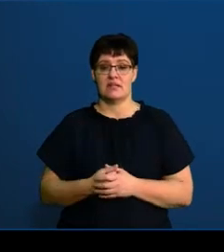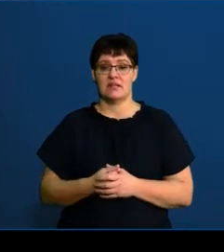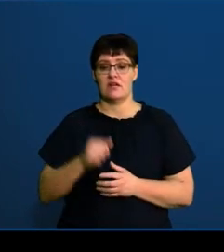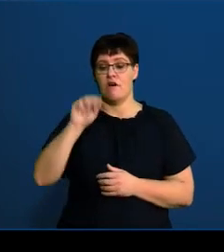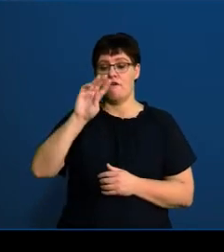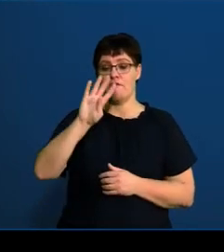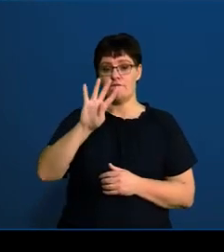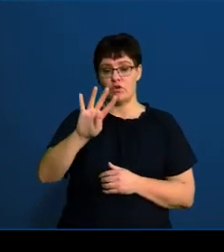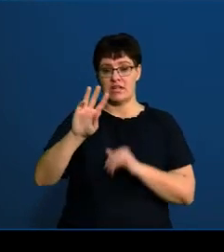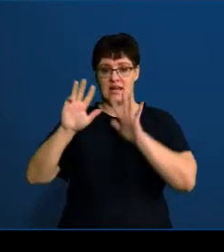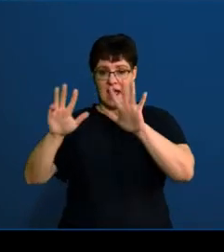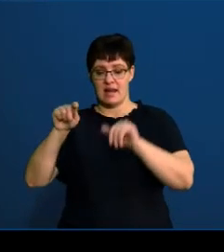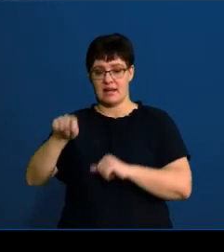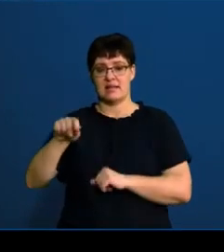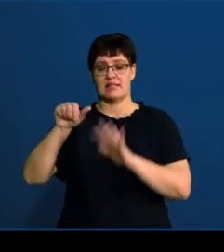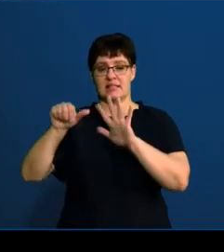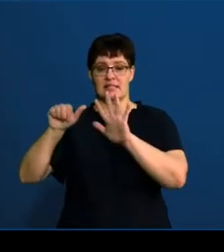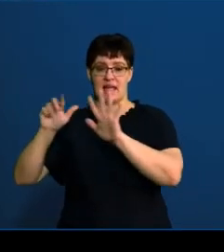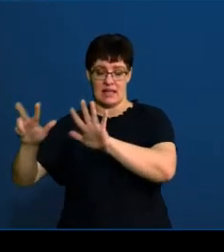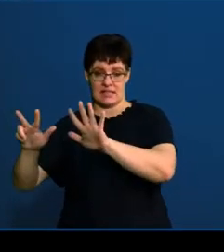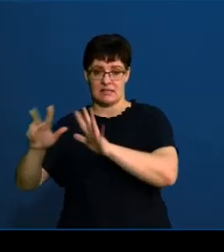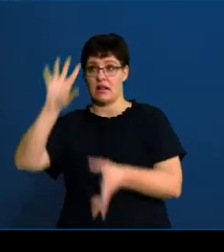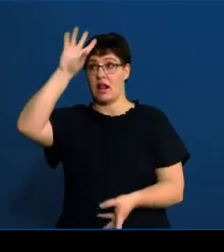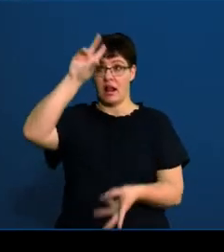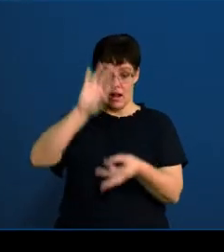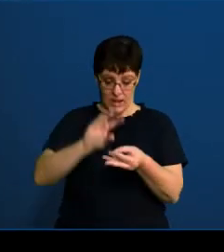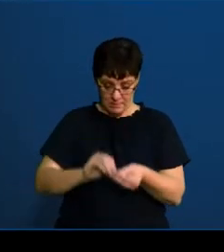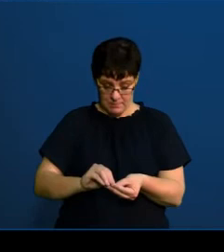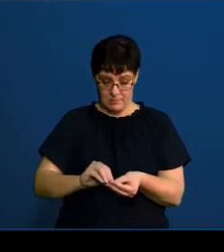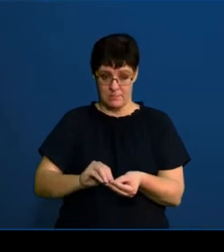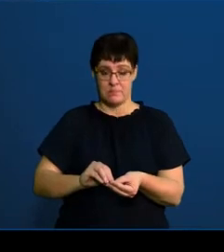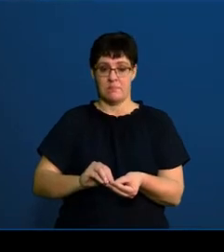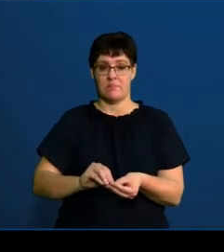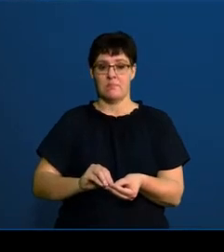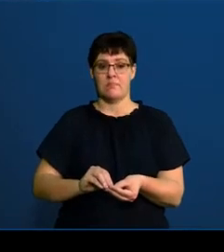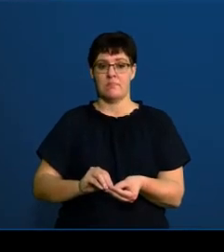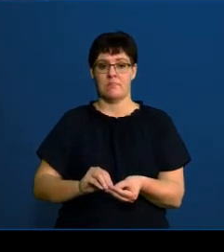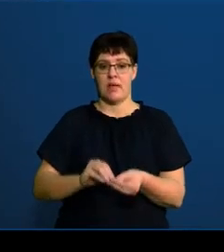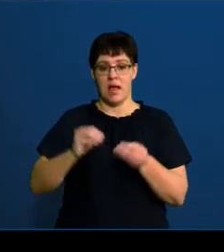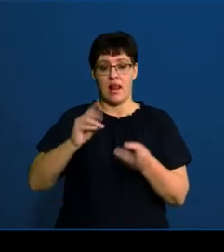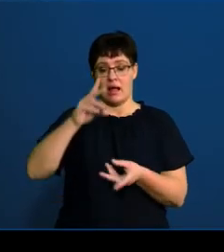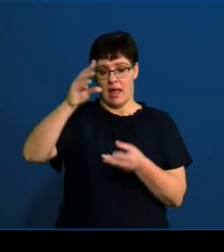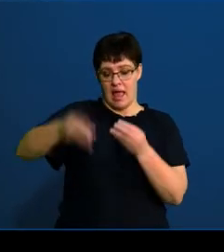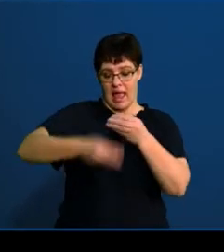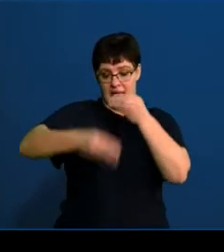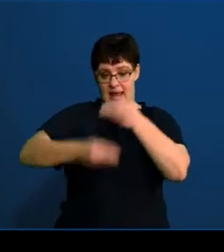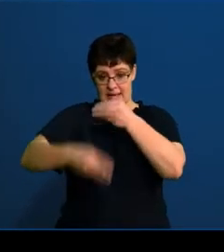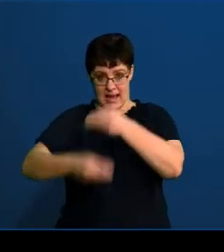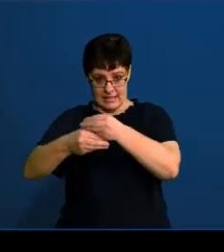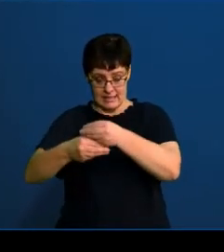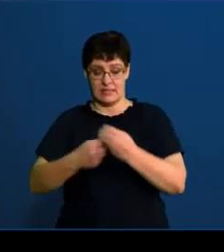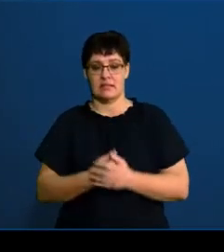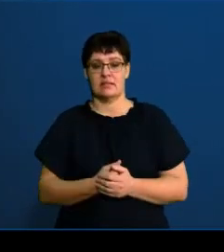49 Rand 68. So the total that I'm paying, I'm going to add those all up. So